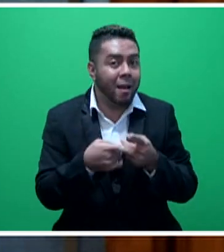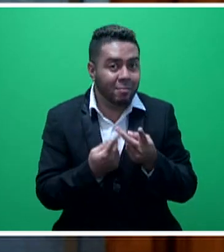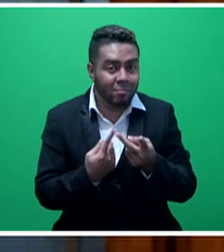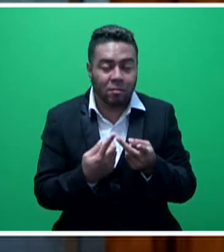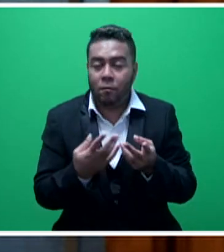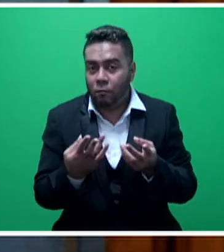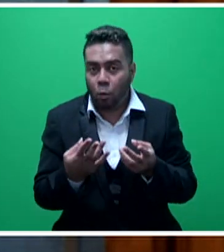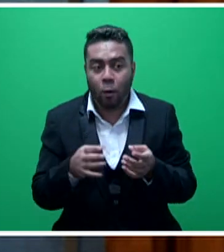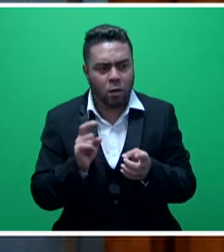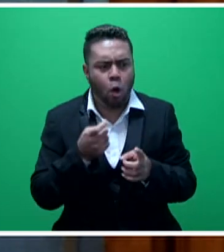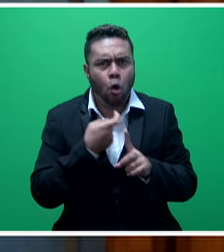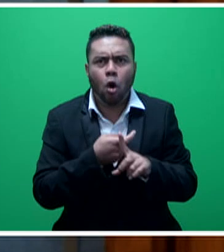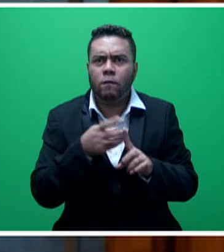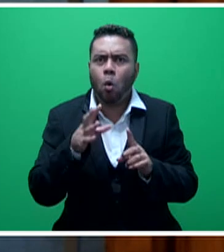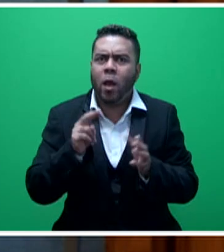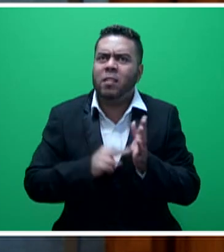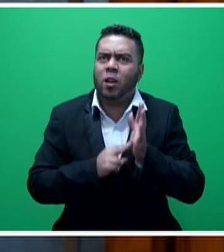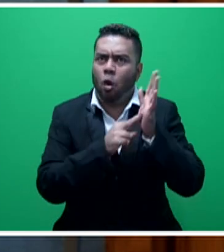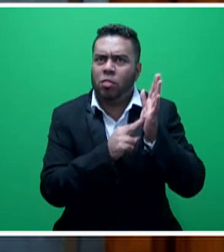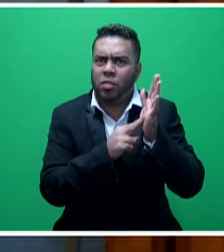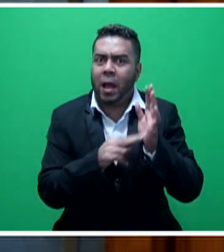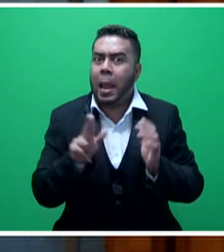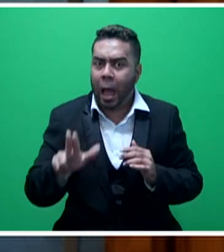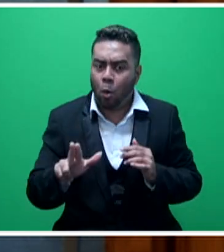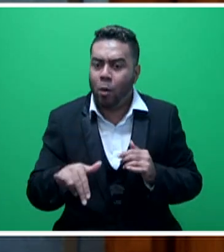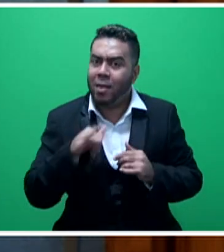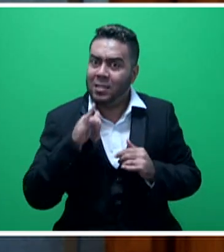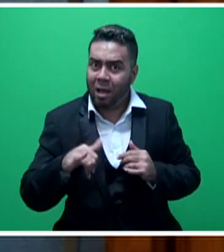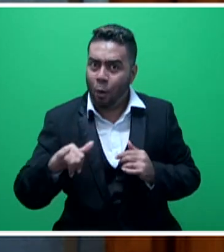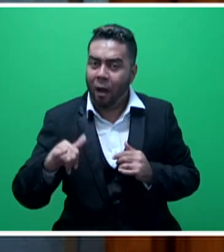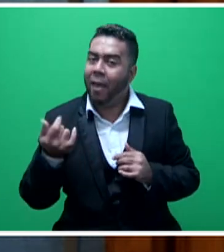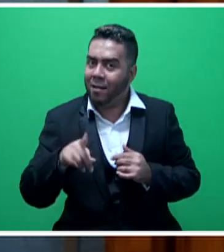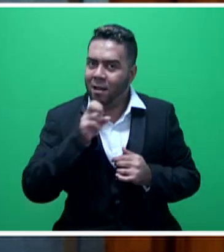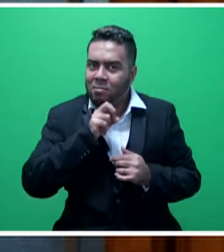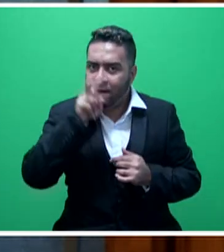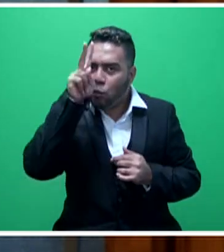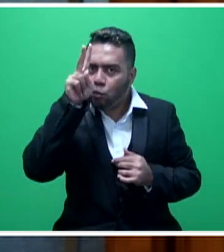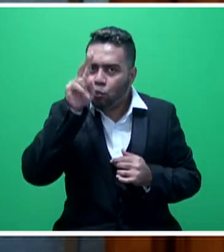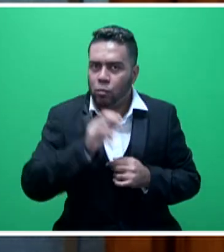in Korobo, Northern Division, Lau, Yasawa, and Kandavu.